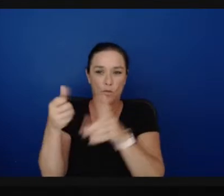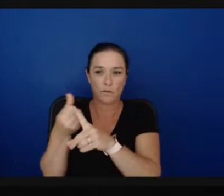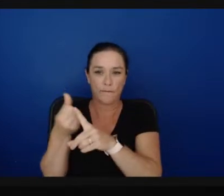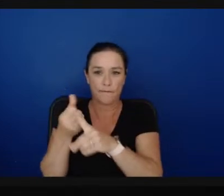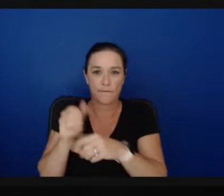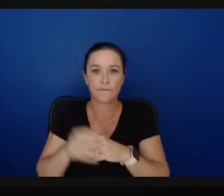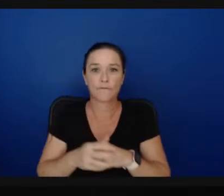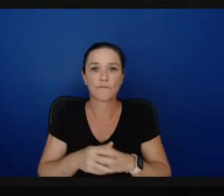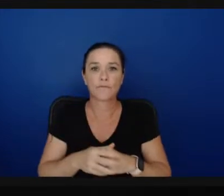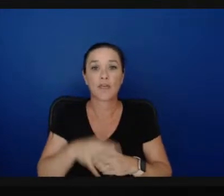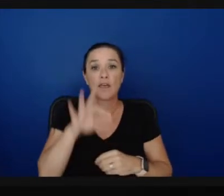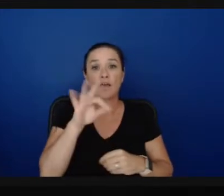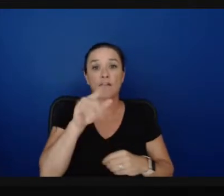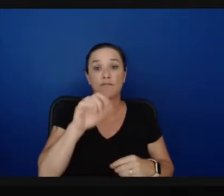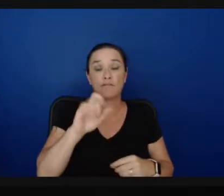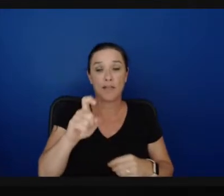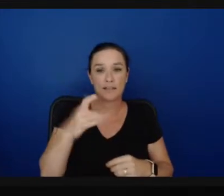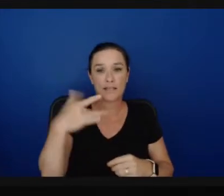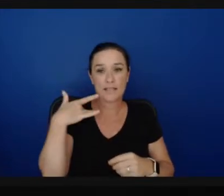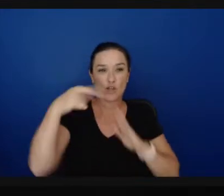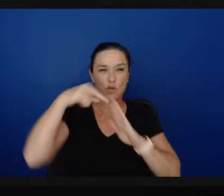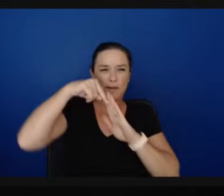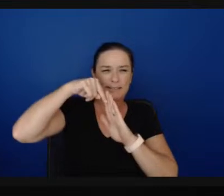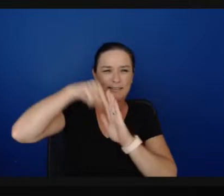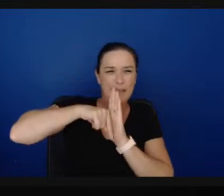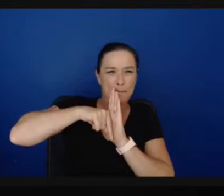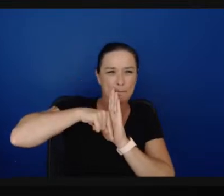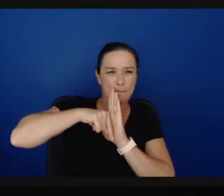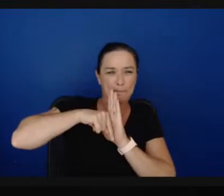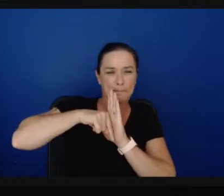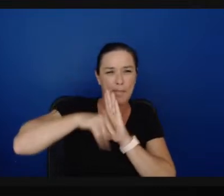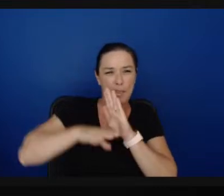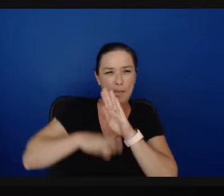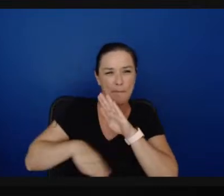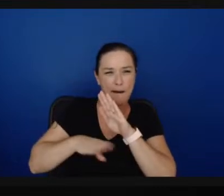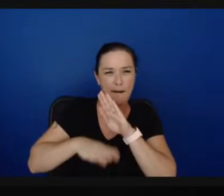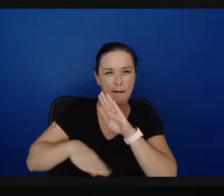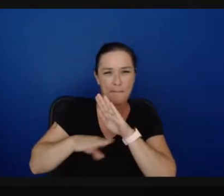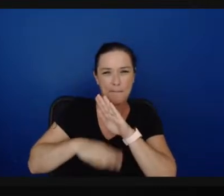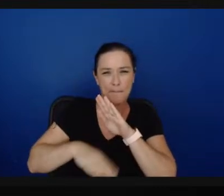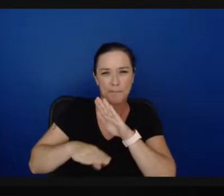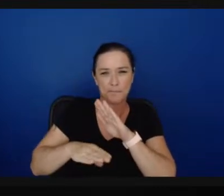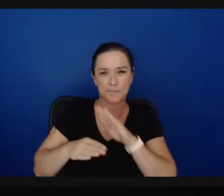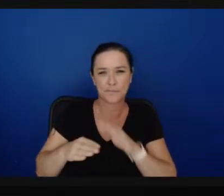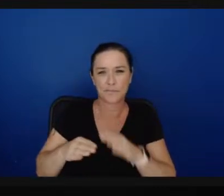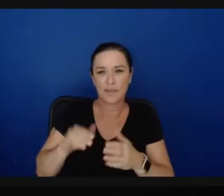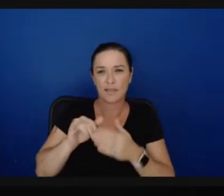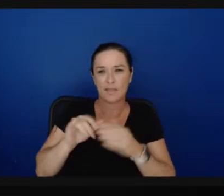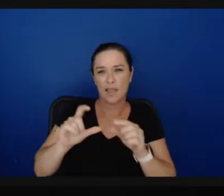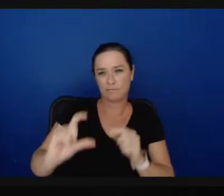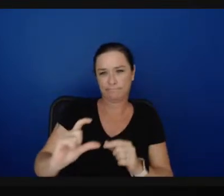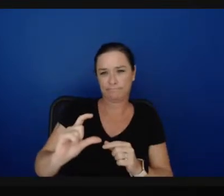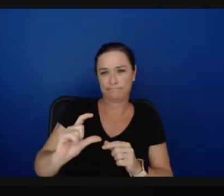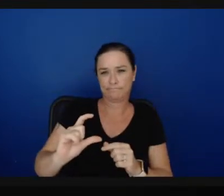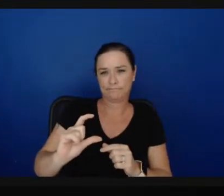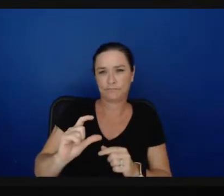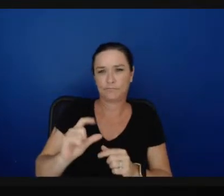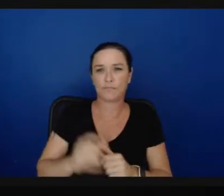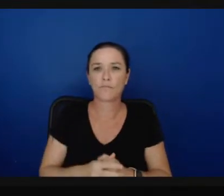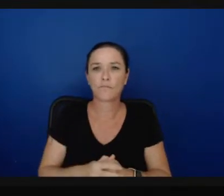flexural ones are usually very deep near the base, within this base of the island, right